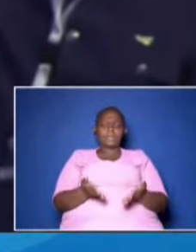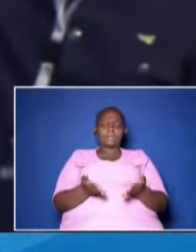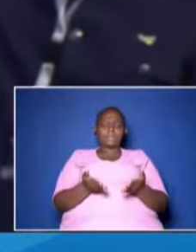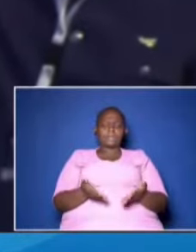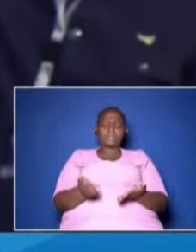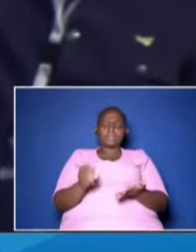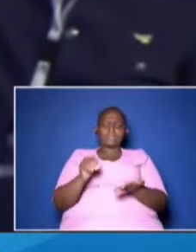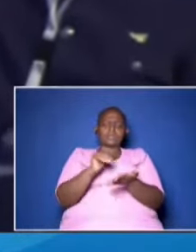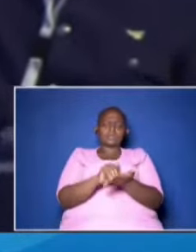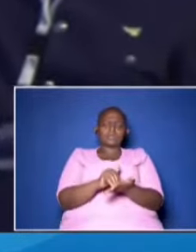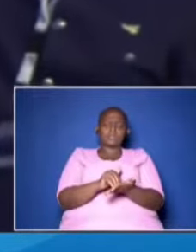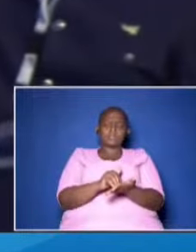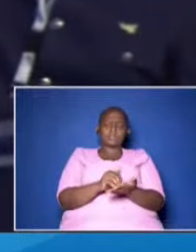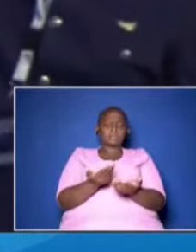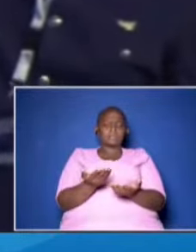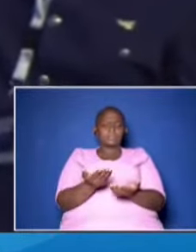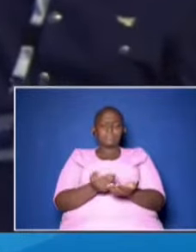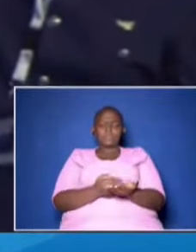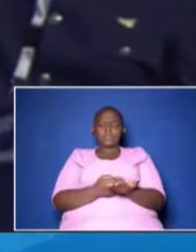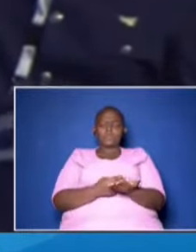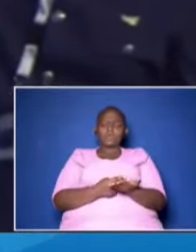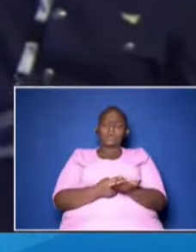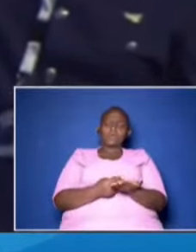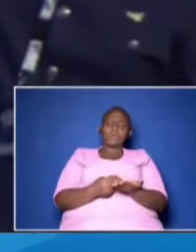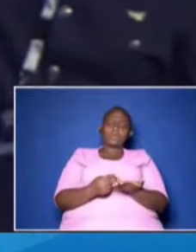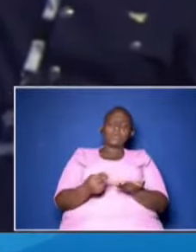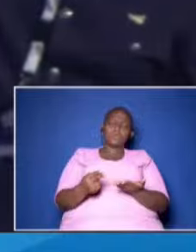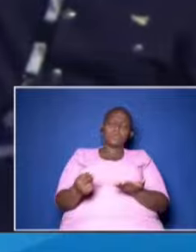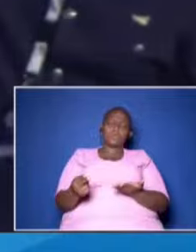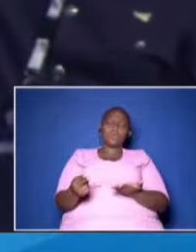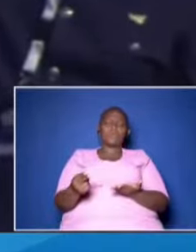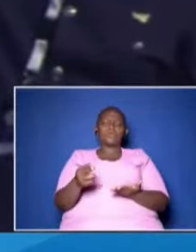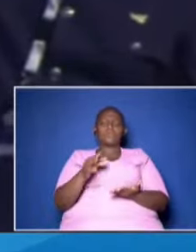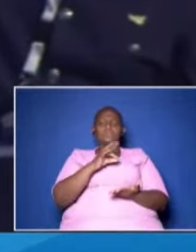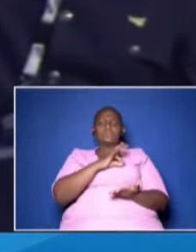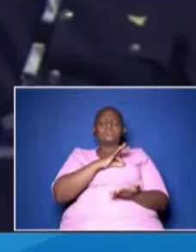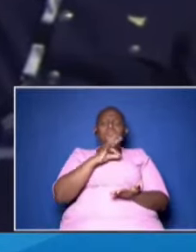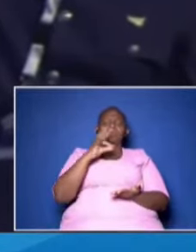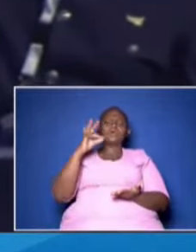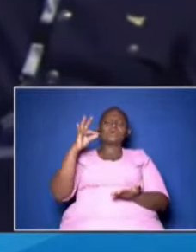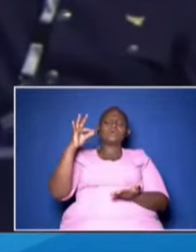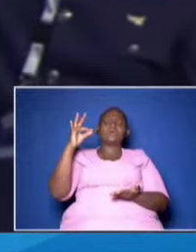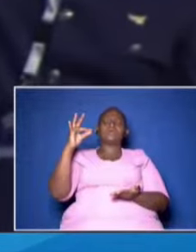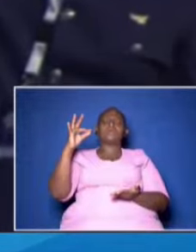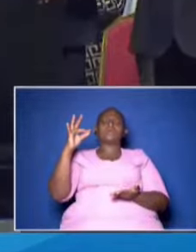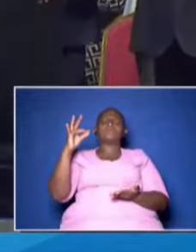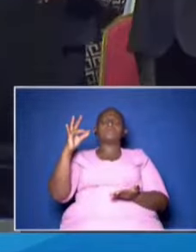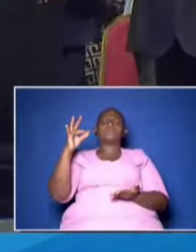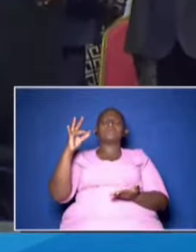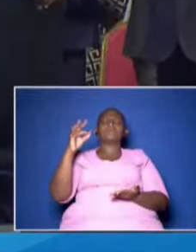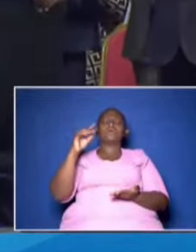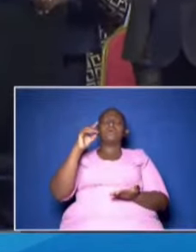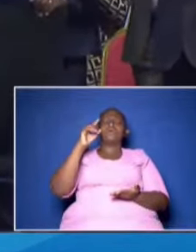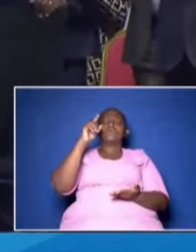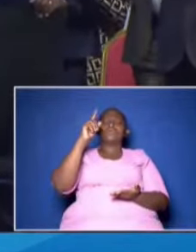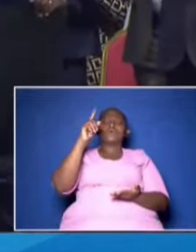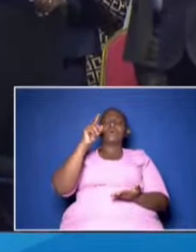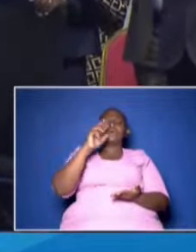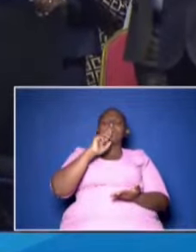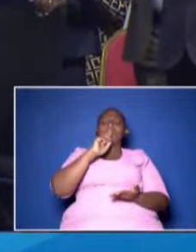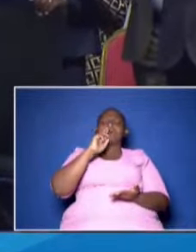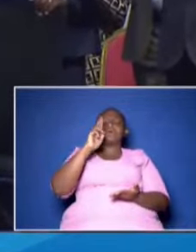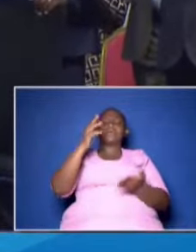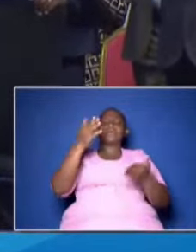one more time Holy Spirit holy spir